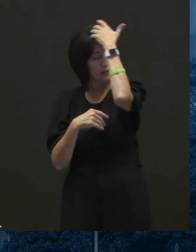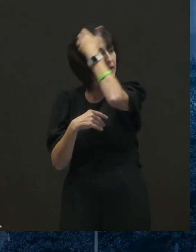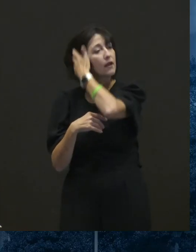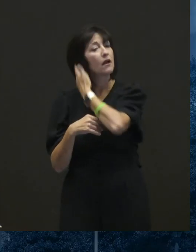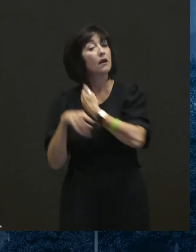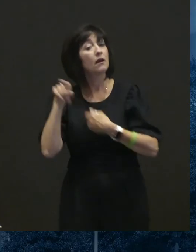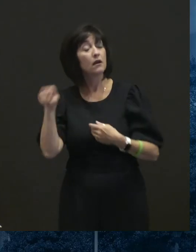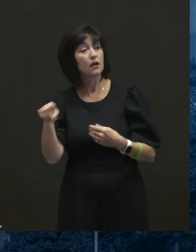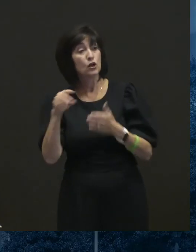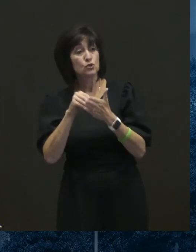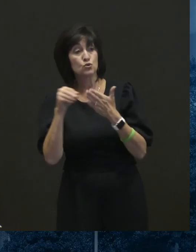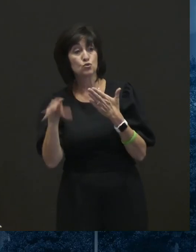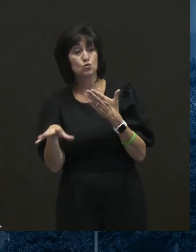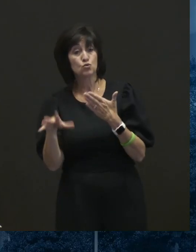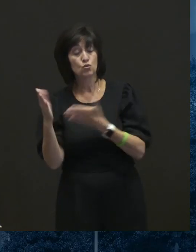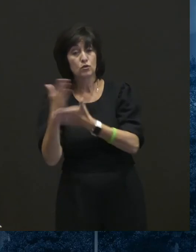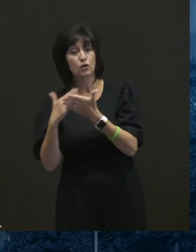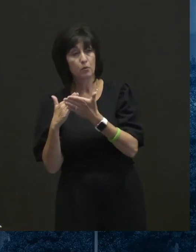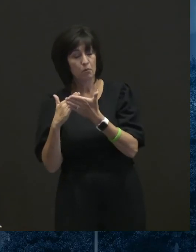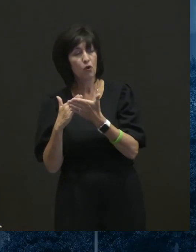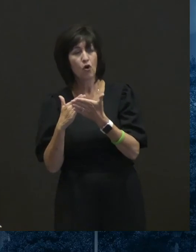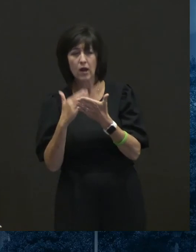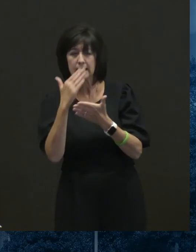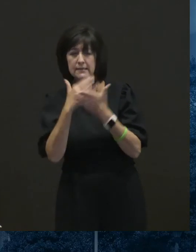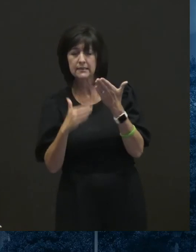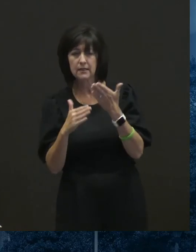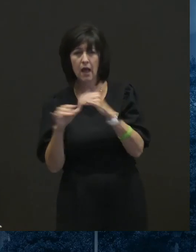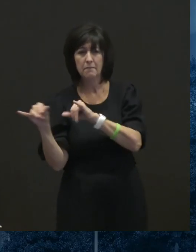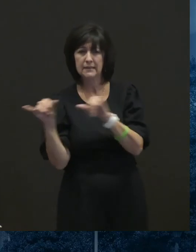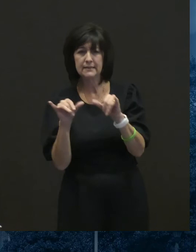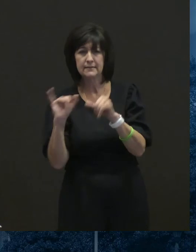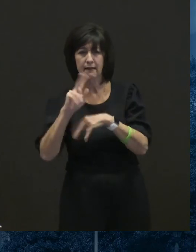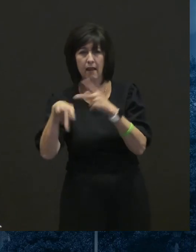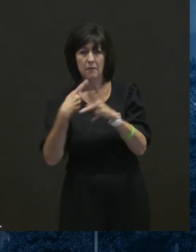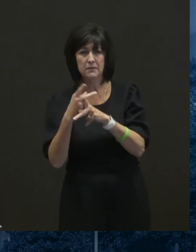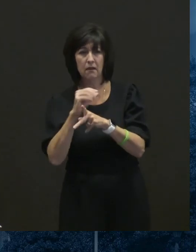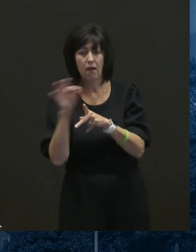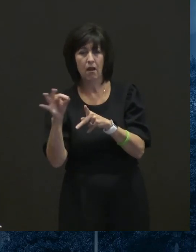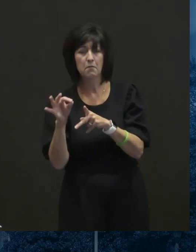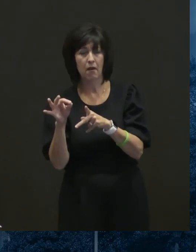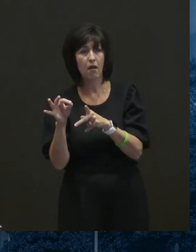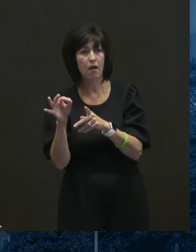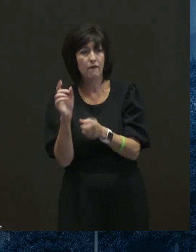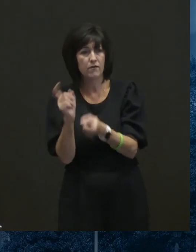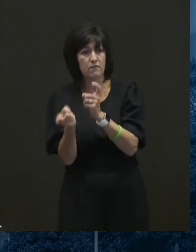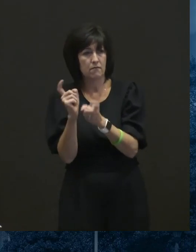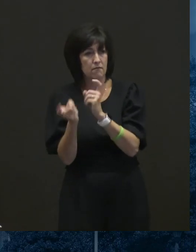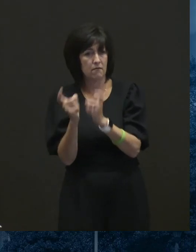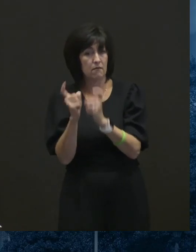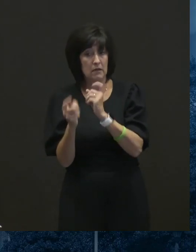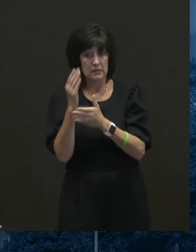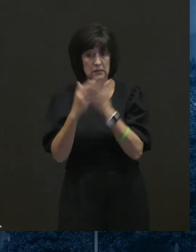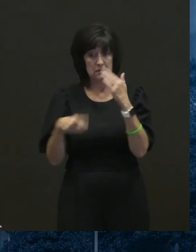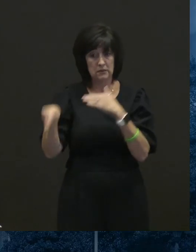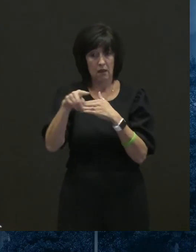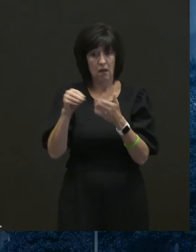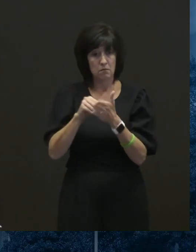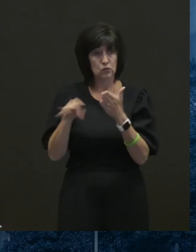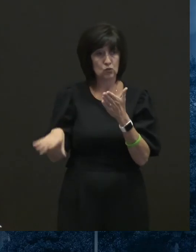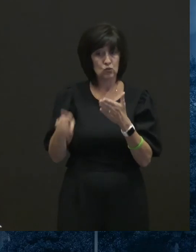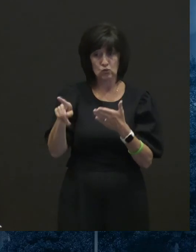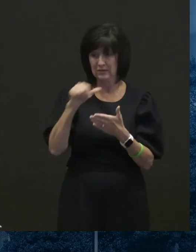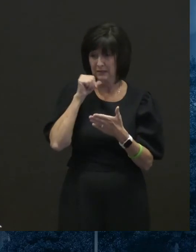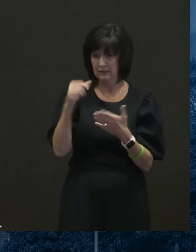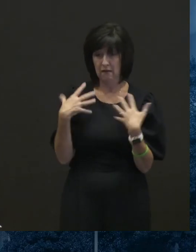think similar arrangements are being made. I don't know as much about that, but Dr. Rattay might be able to shed some light on what the advice of